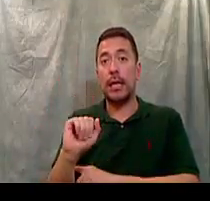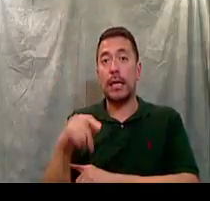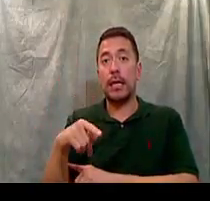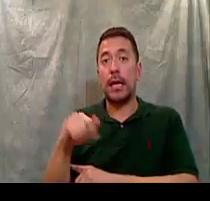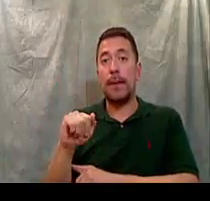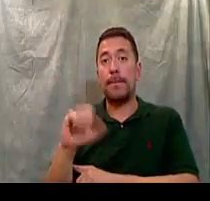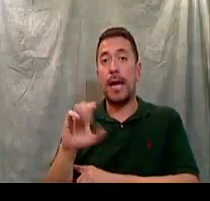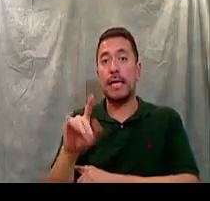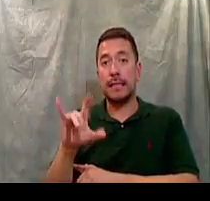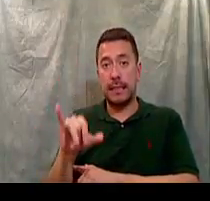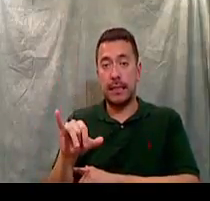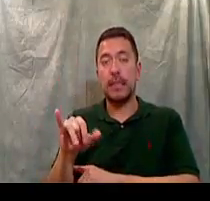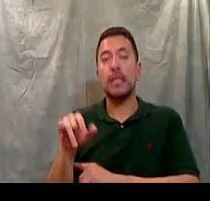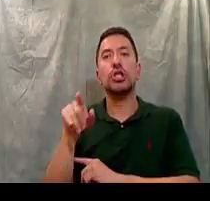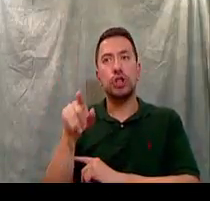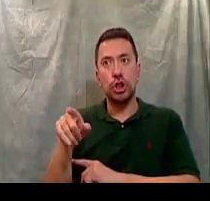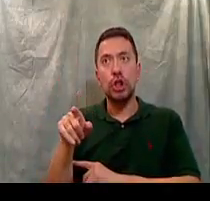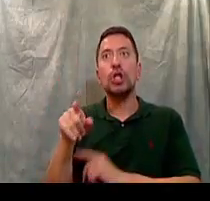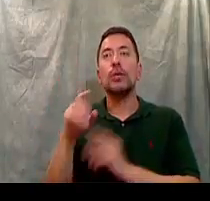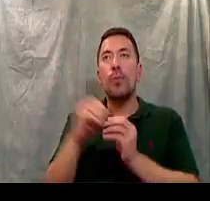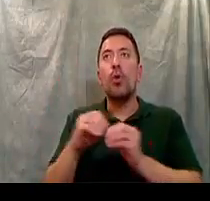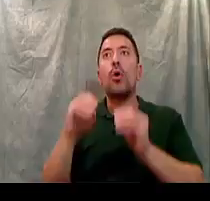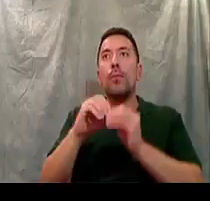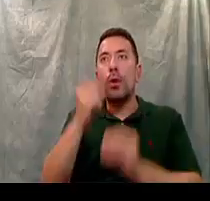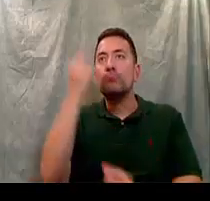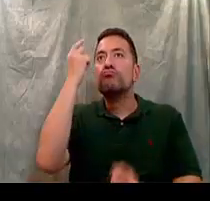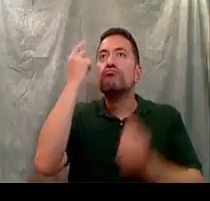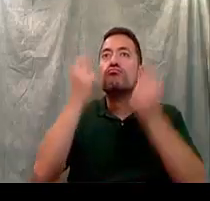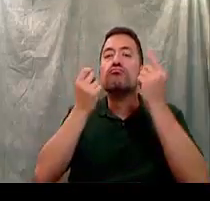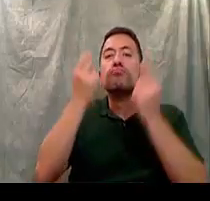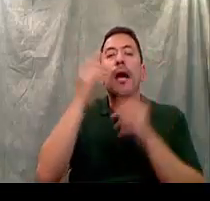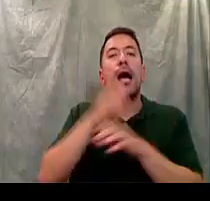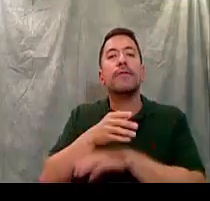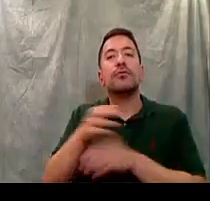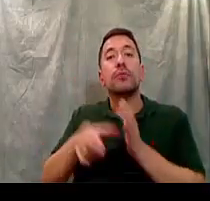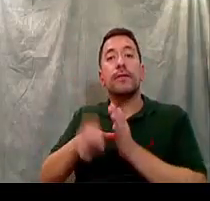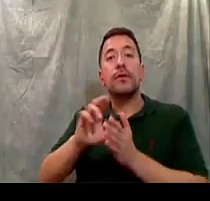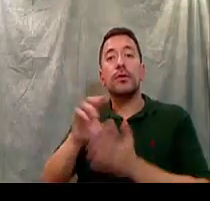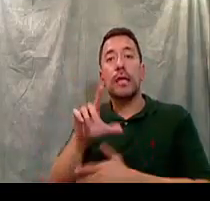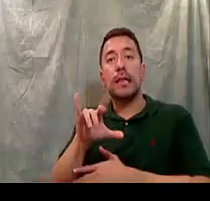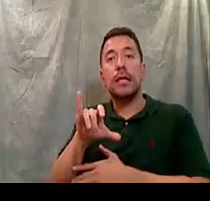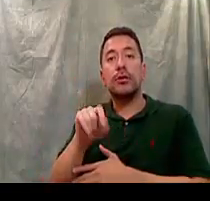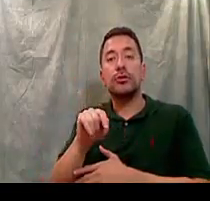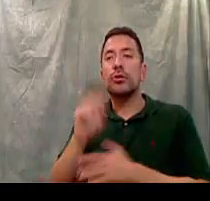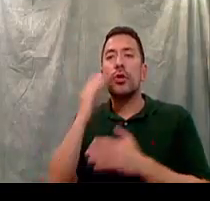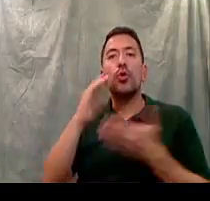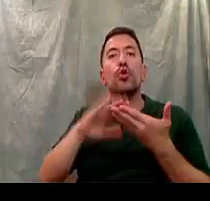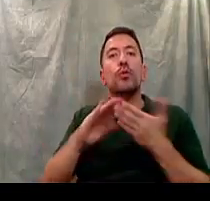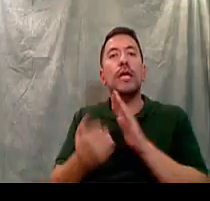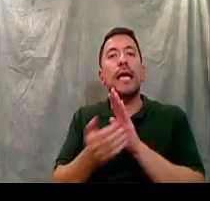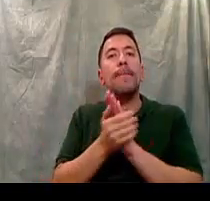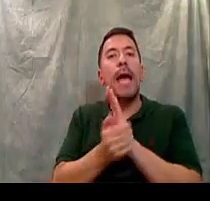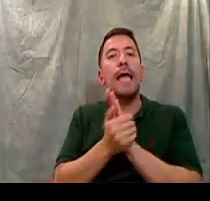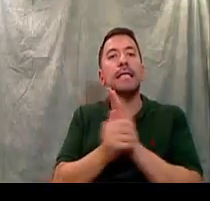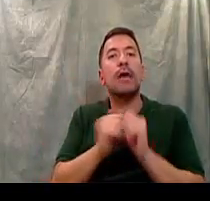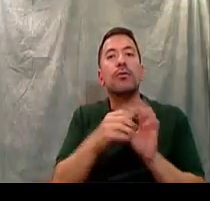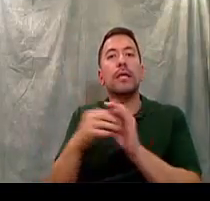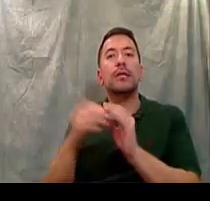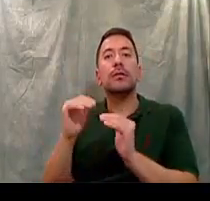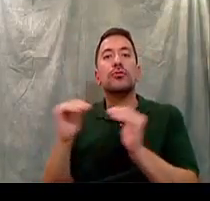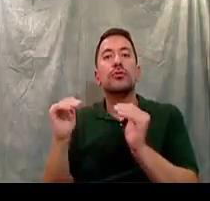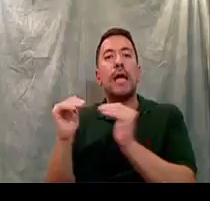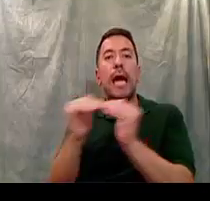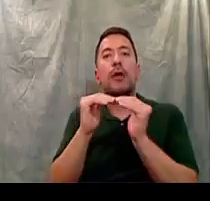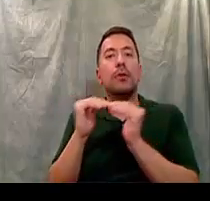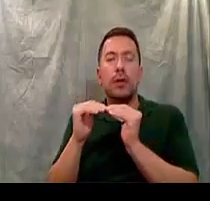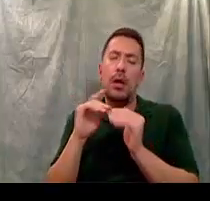has emerged for her as she reviewed literature, community capacity, and its connection to equity. You know, there's some improvements, of course, that